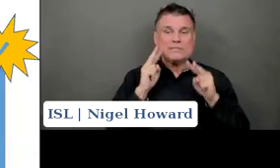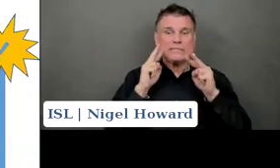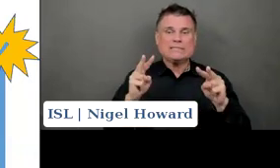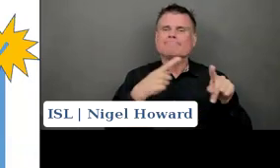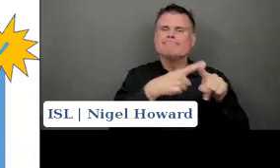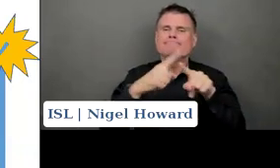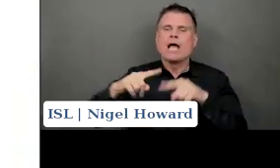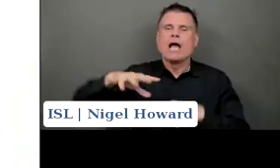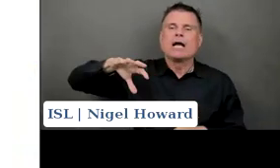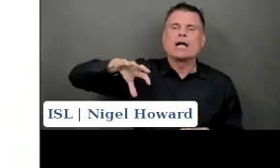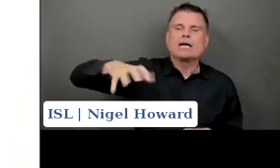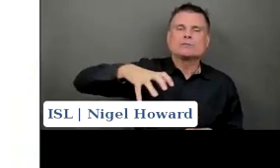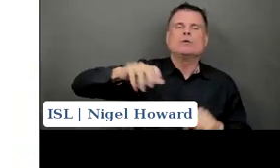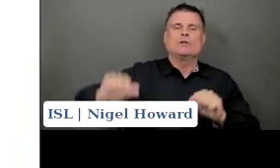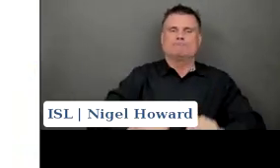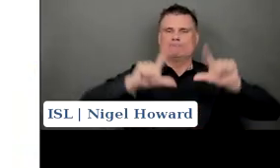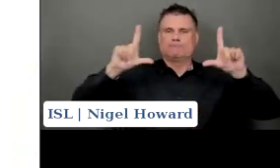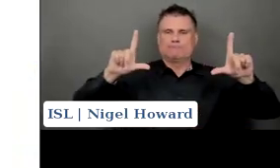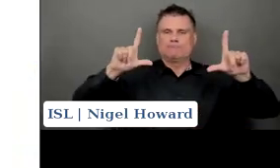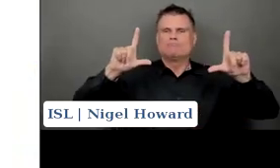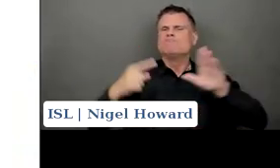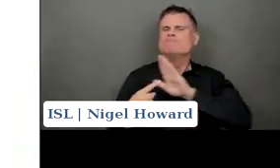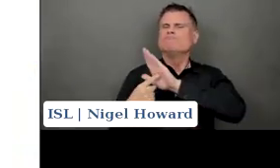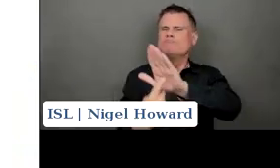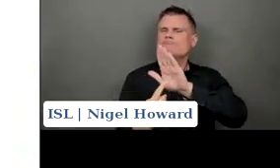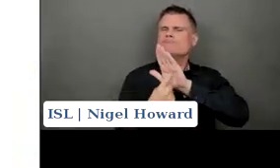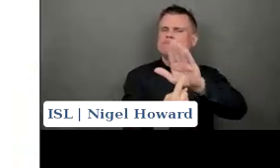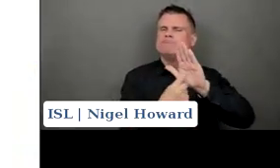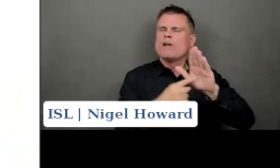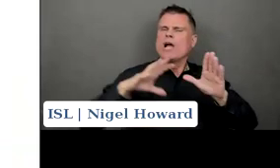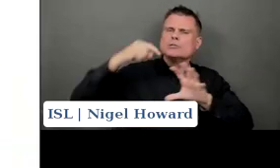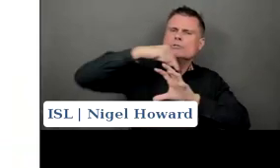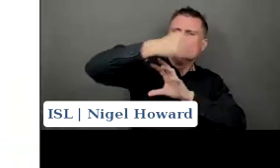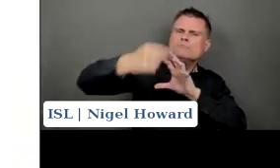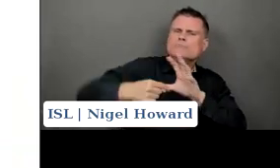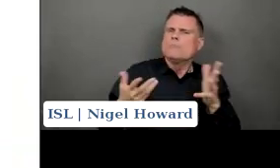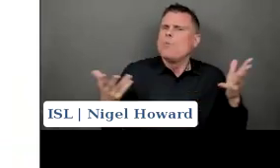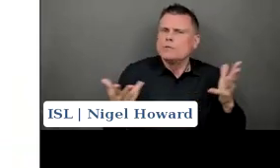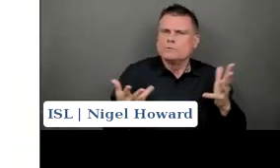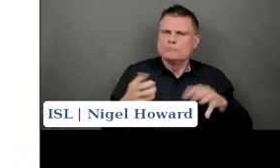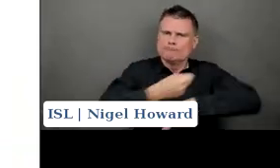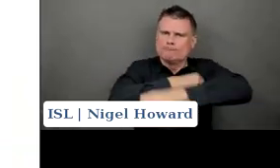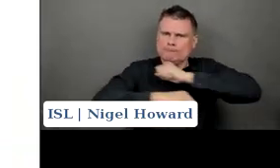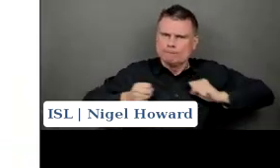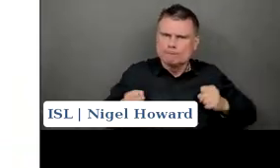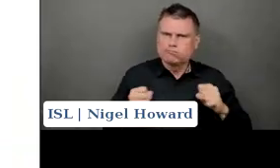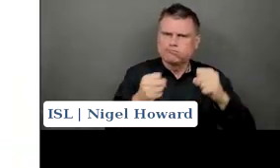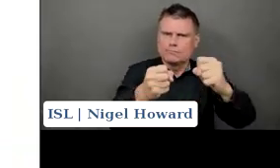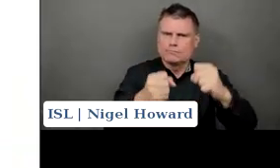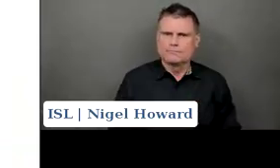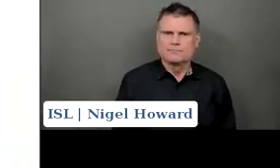this extensive presentation. And now, basically, we would like to